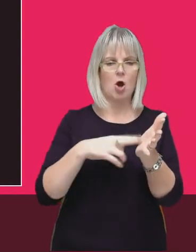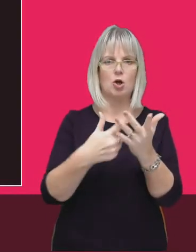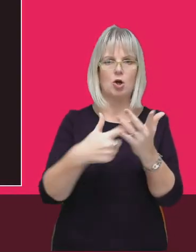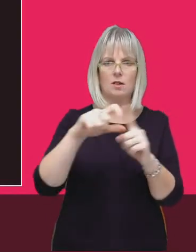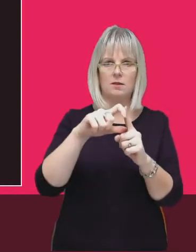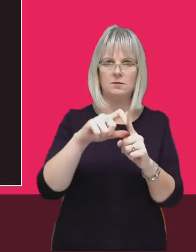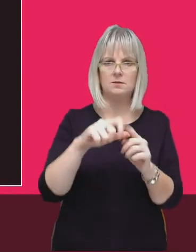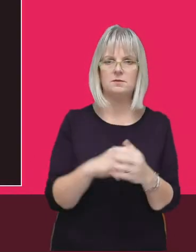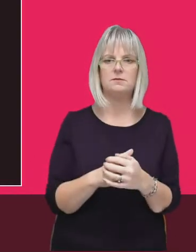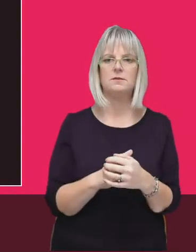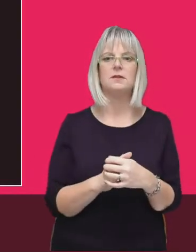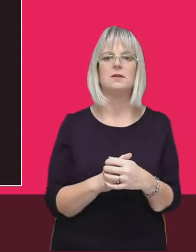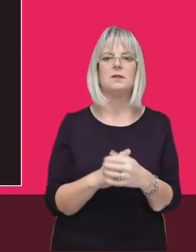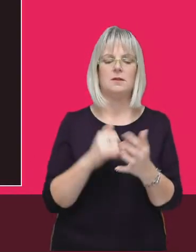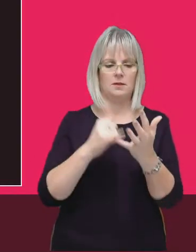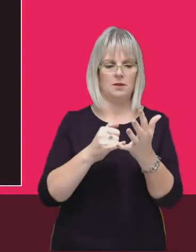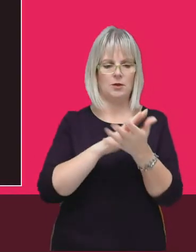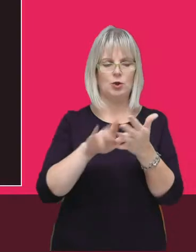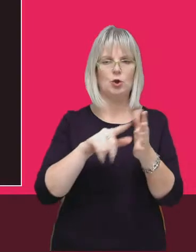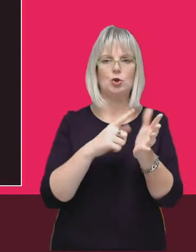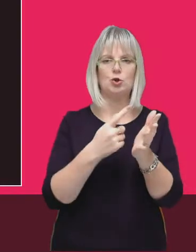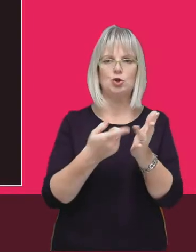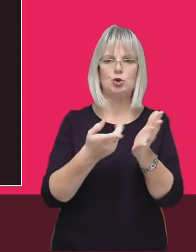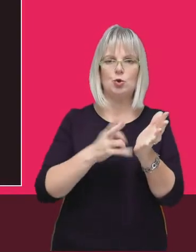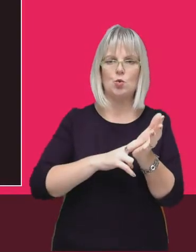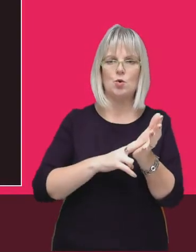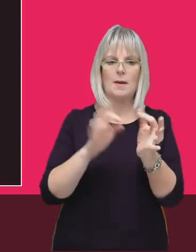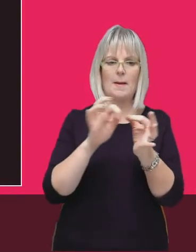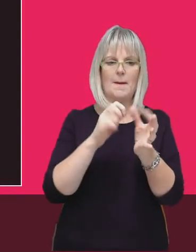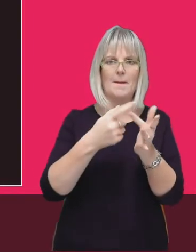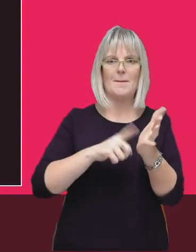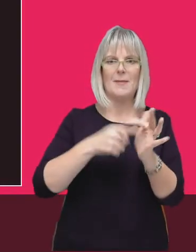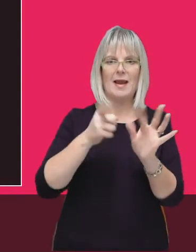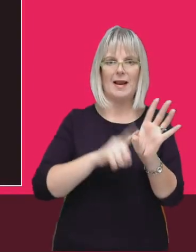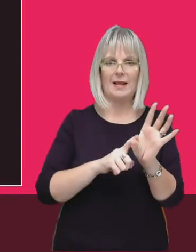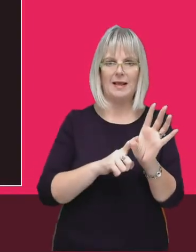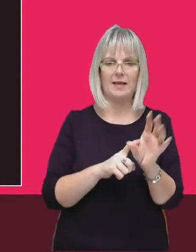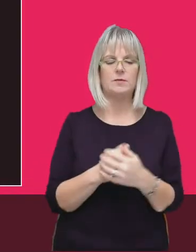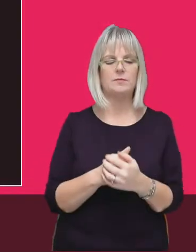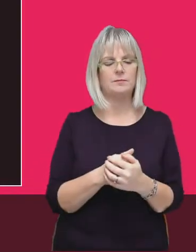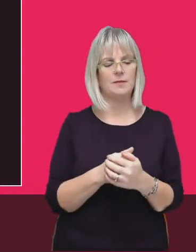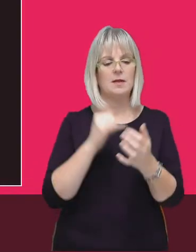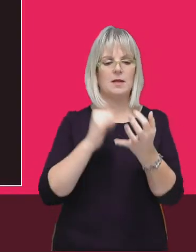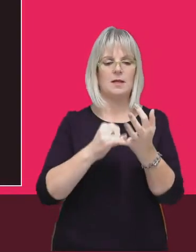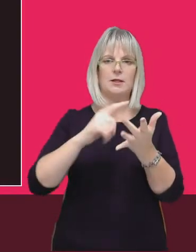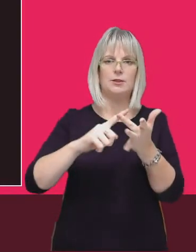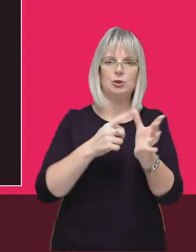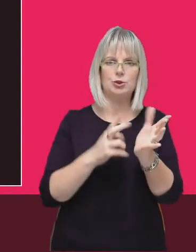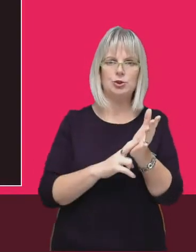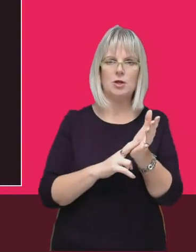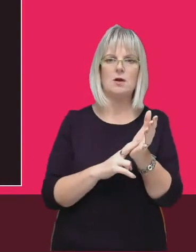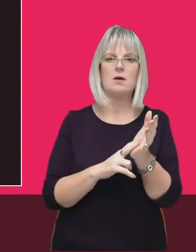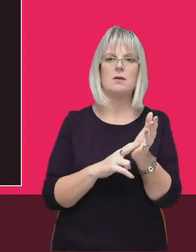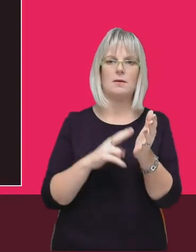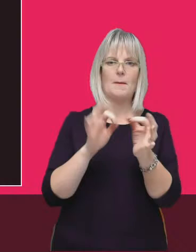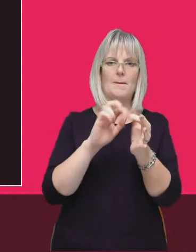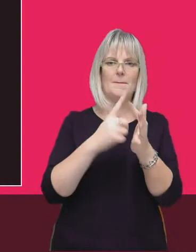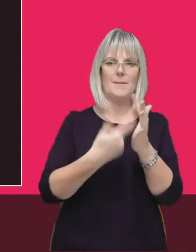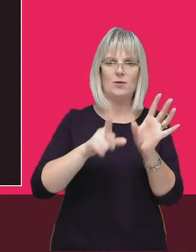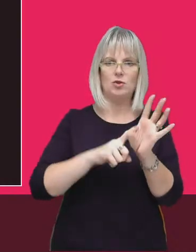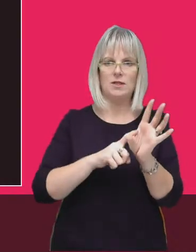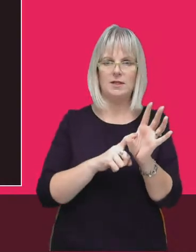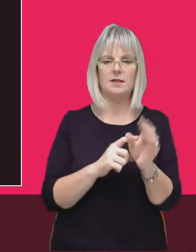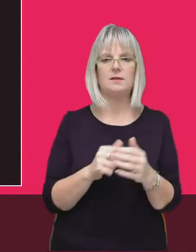Andrew Dismore, Len Duval, Florence Ashlomi MP, Susan Hall, Joanne